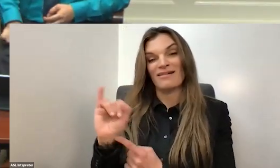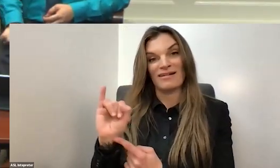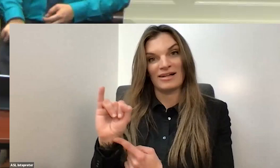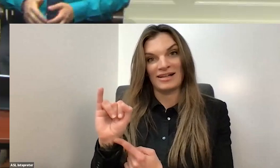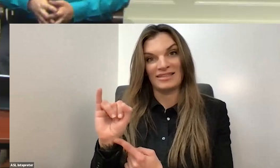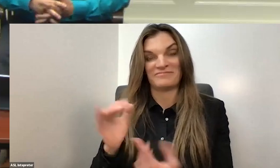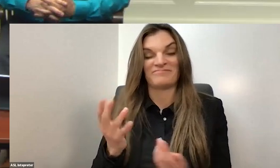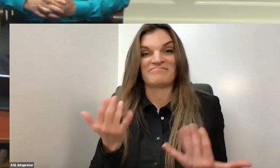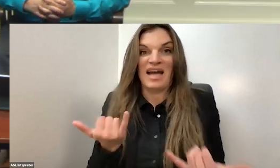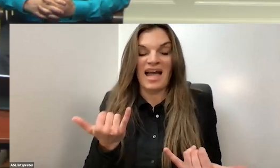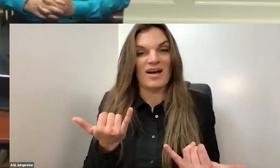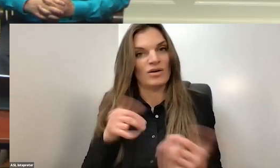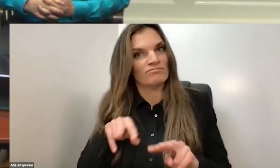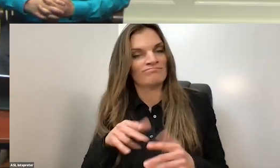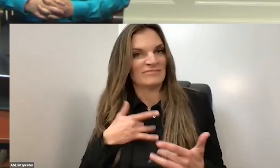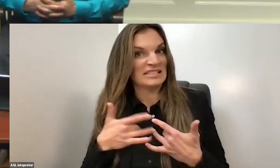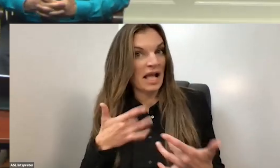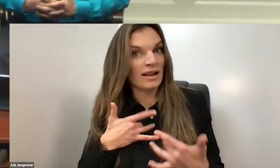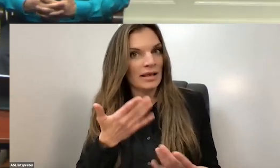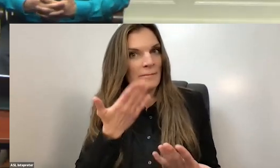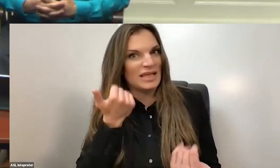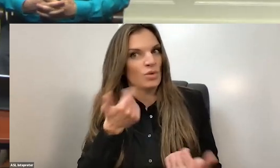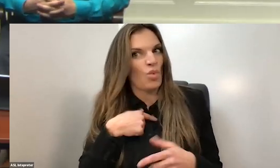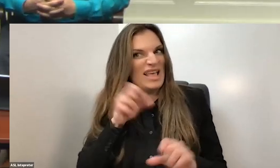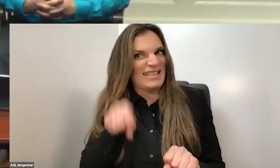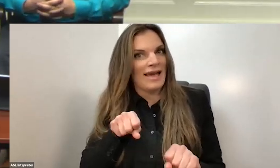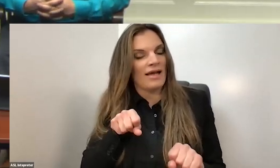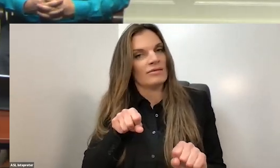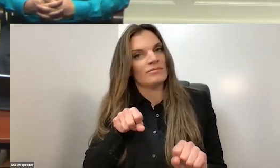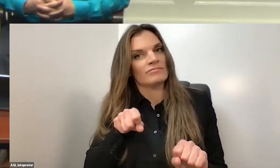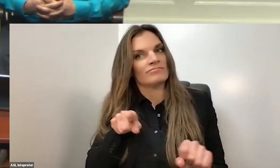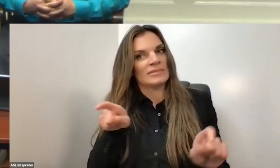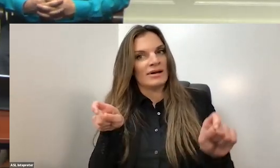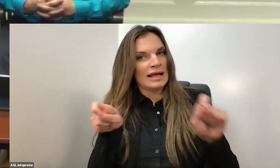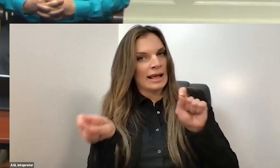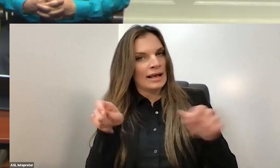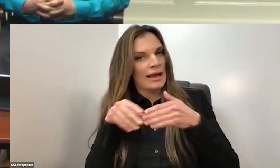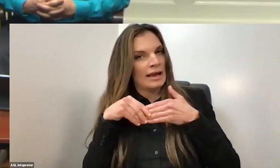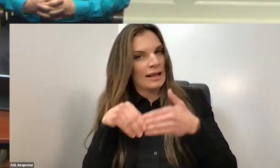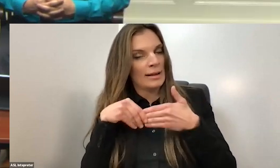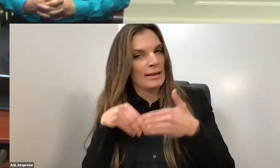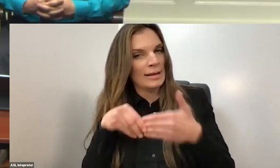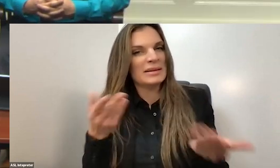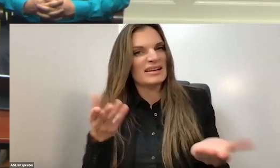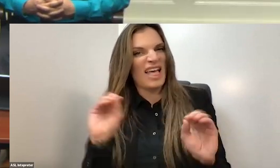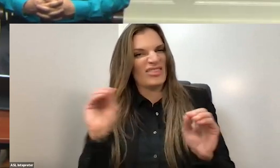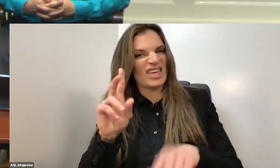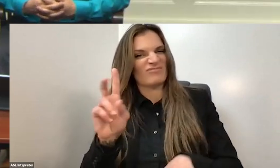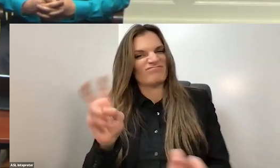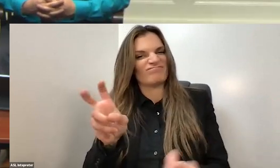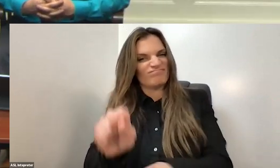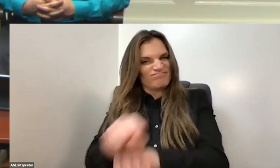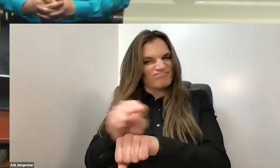it and to influence the change. Nothing's set in stone right this second. You know, if